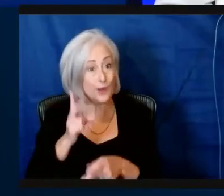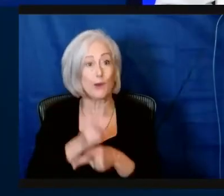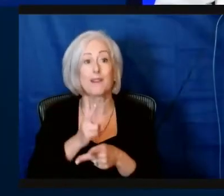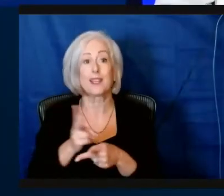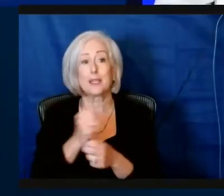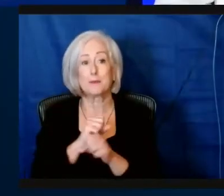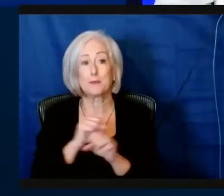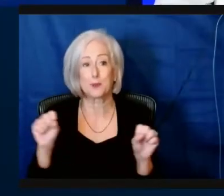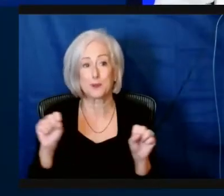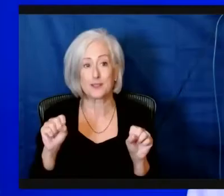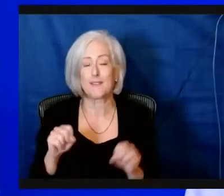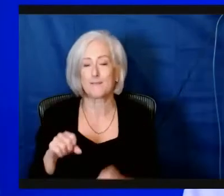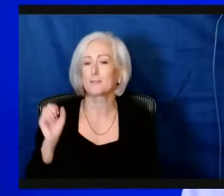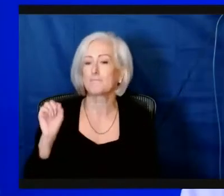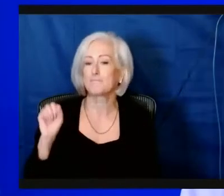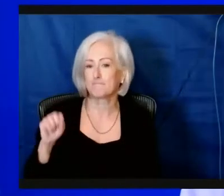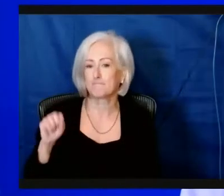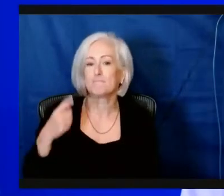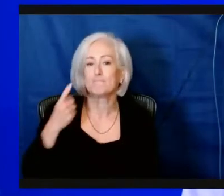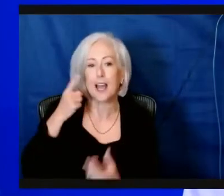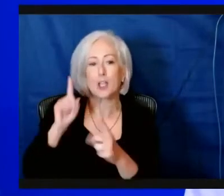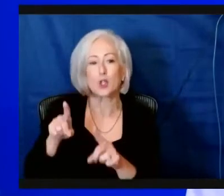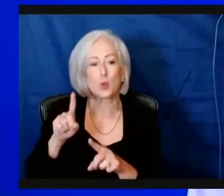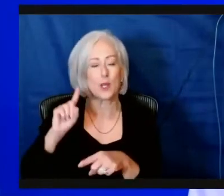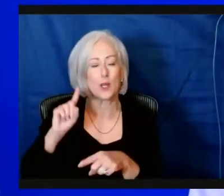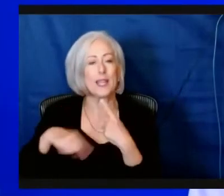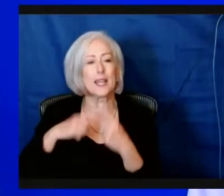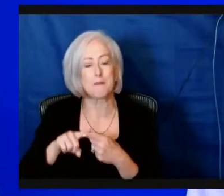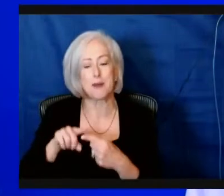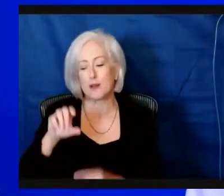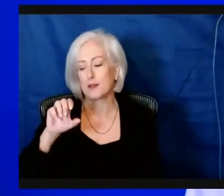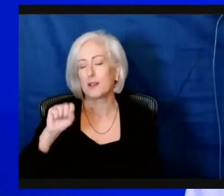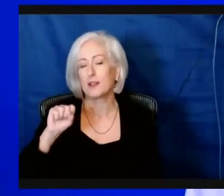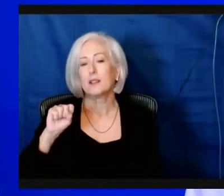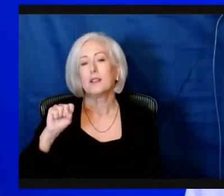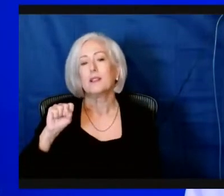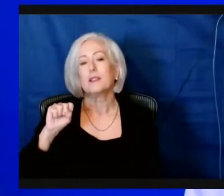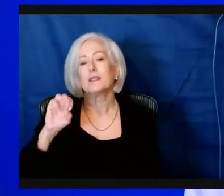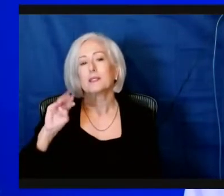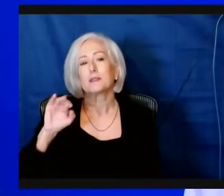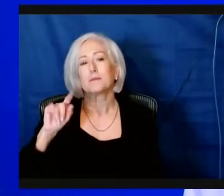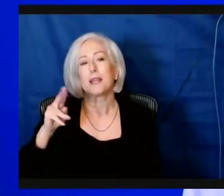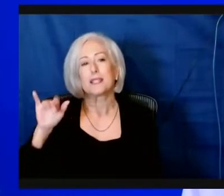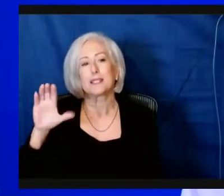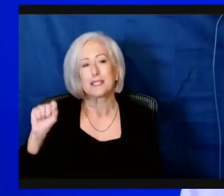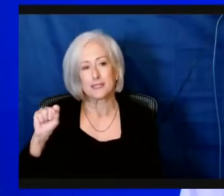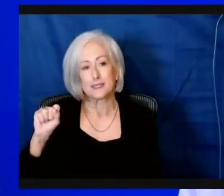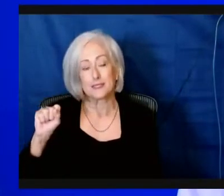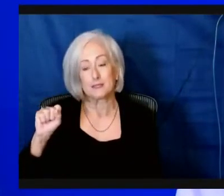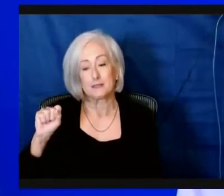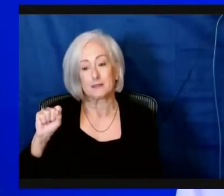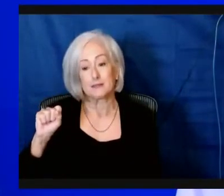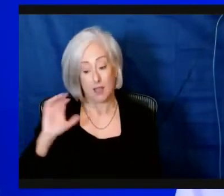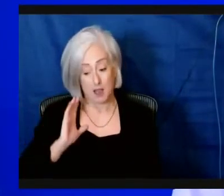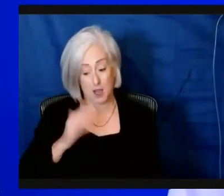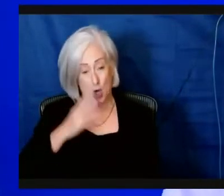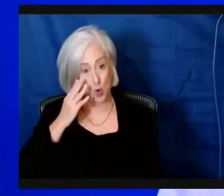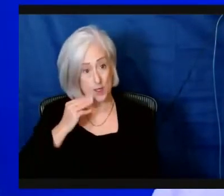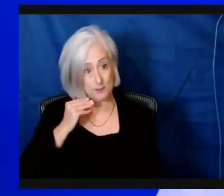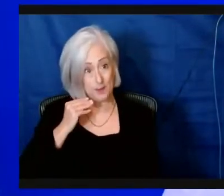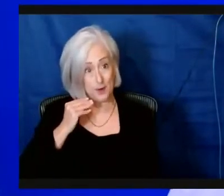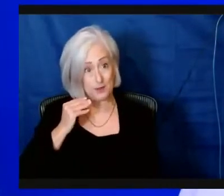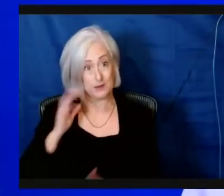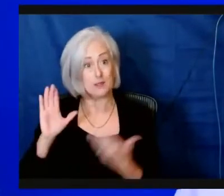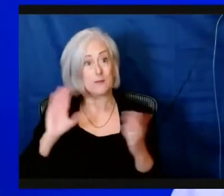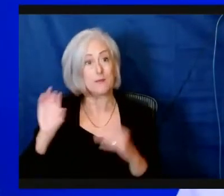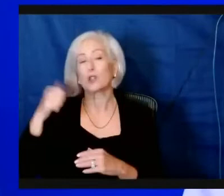too. I think it's all about semantics at this point. Also understand our country's experience as opposed to other countries. So the pandemic, if